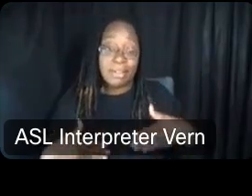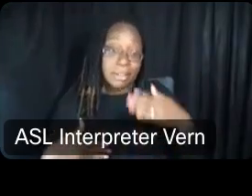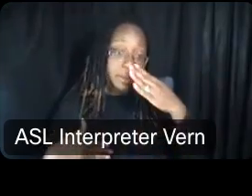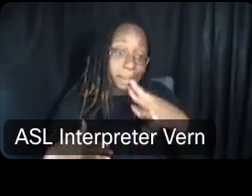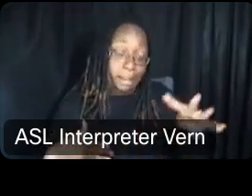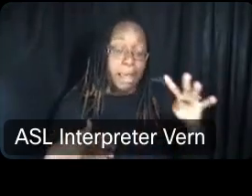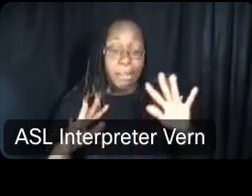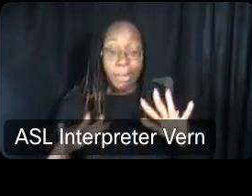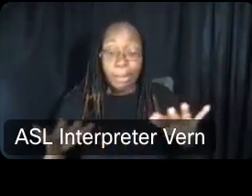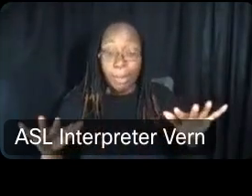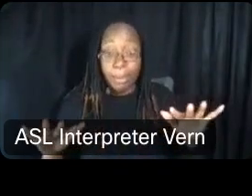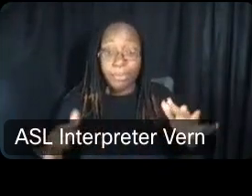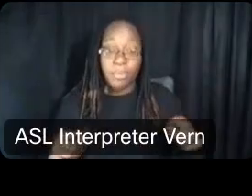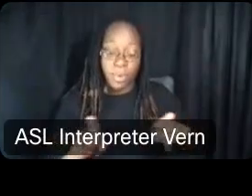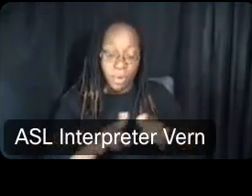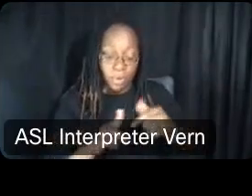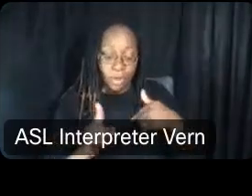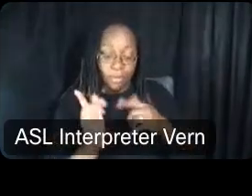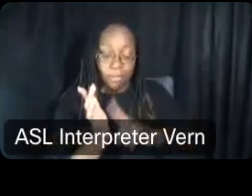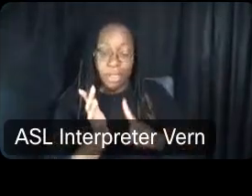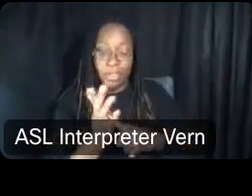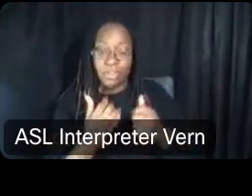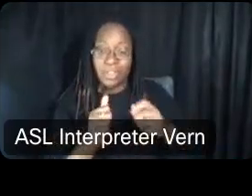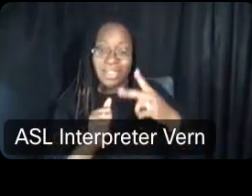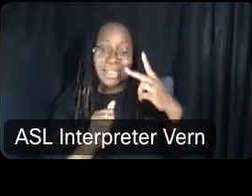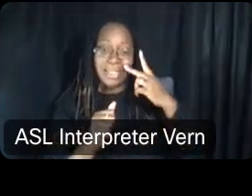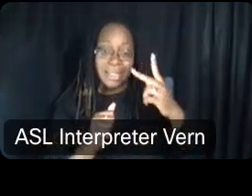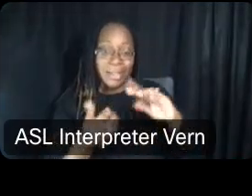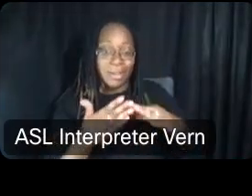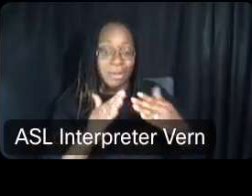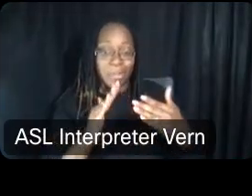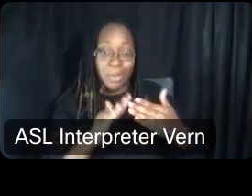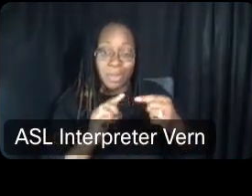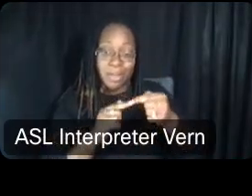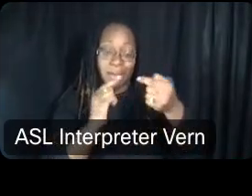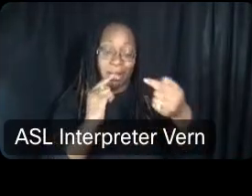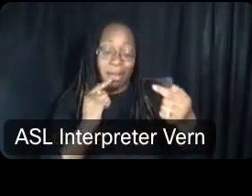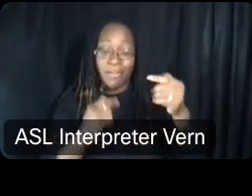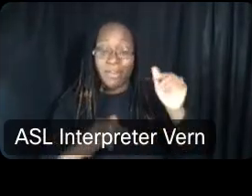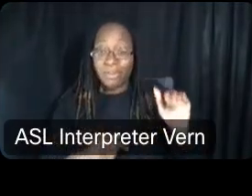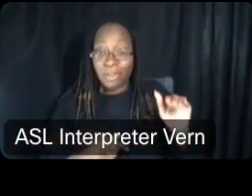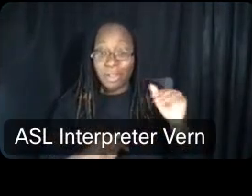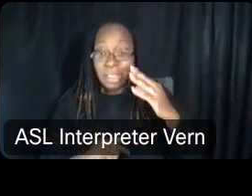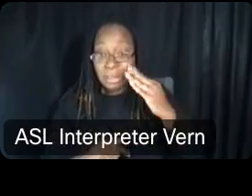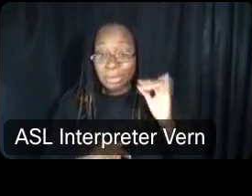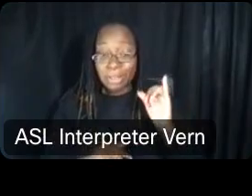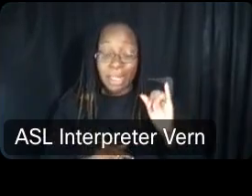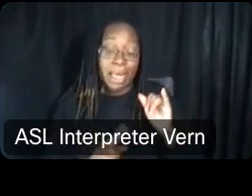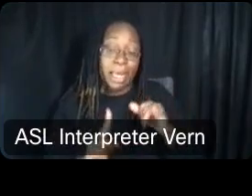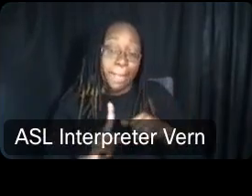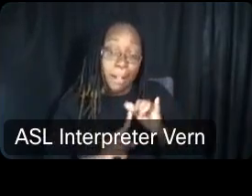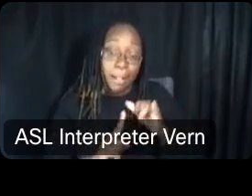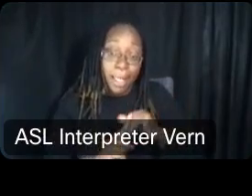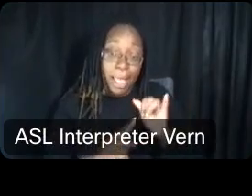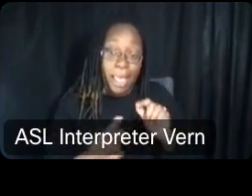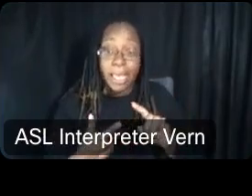of research looking at community adverse childhood experiences, things like bullying and out-of-home